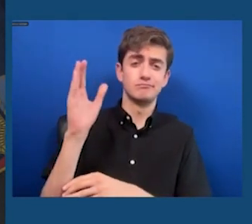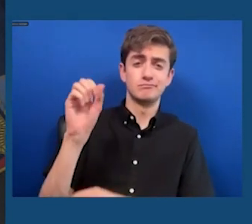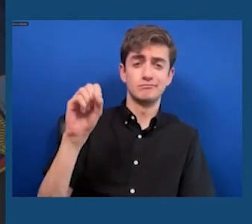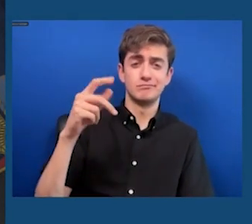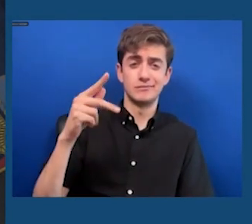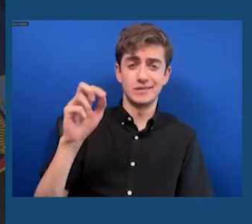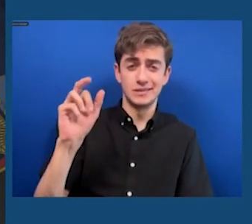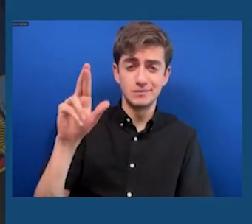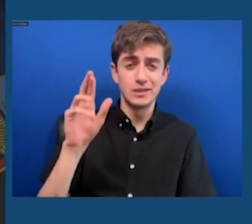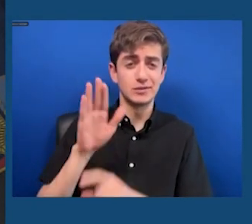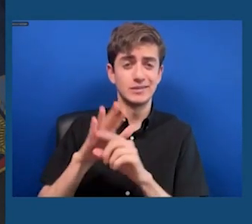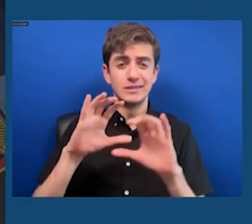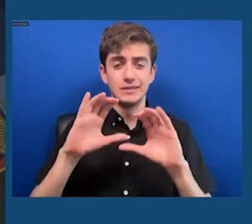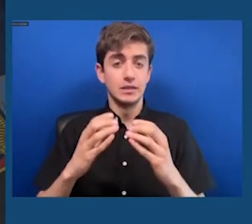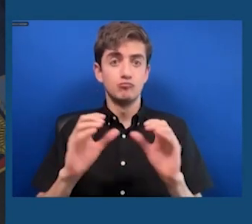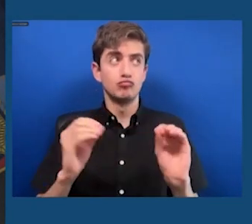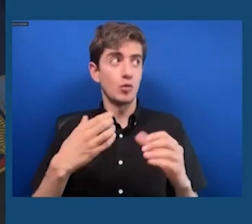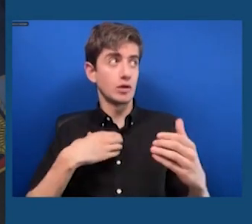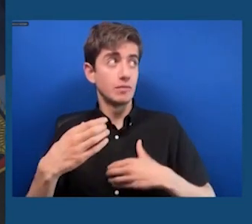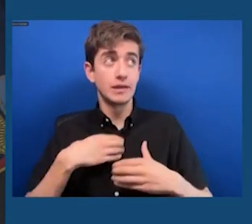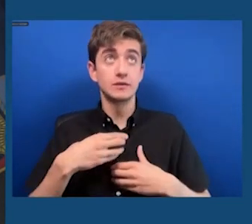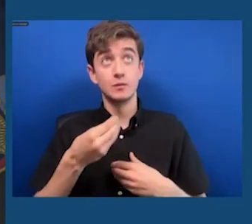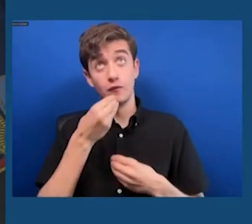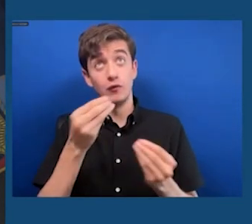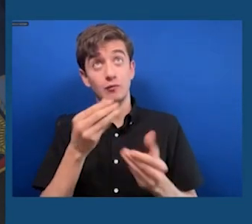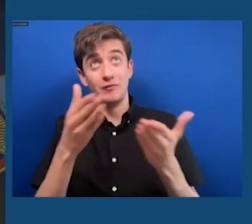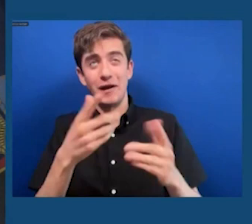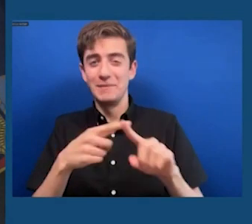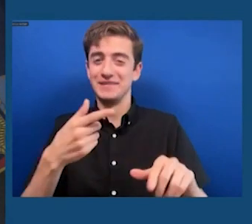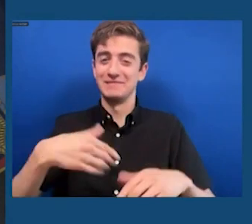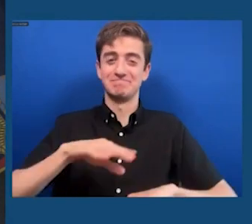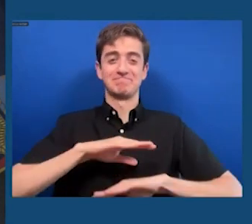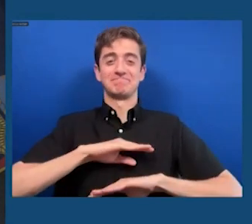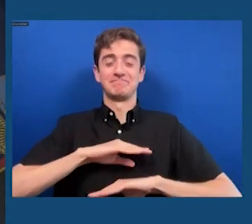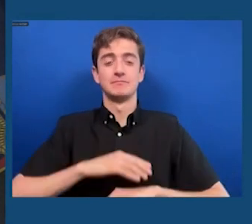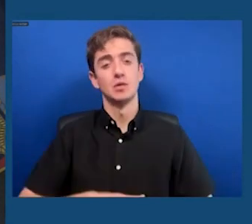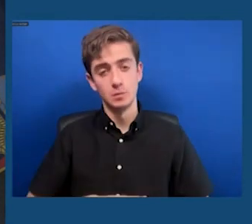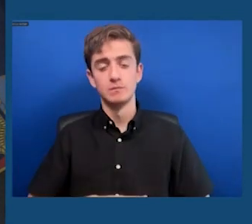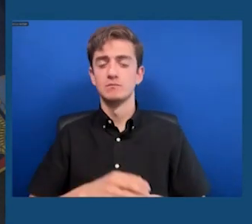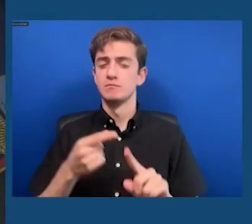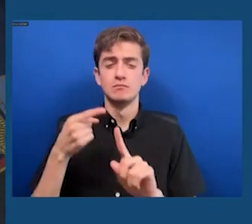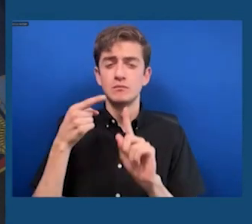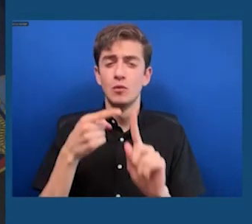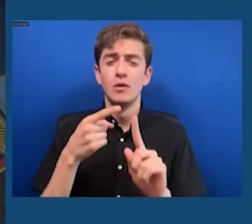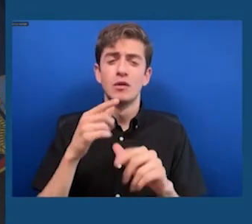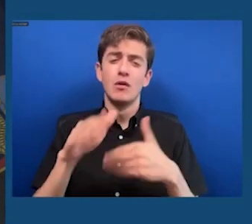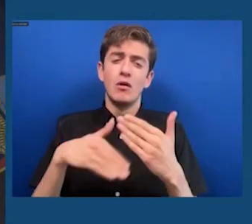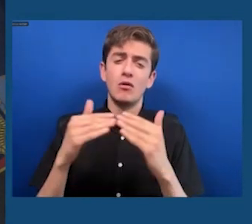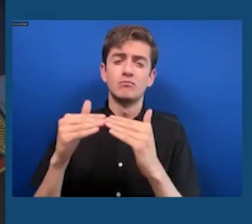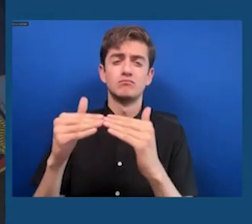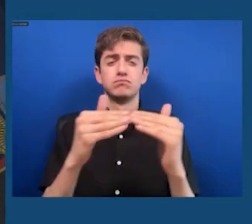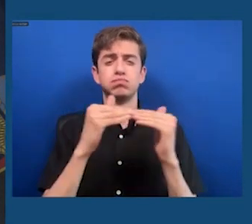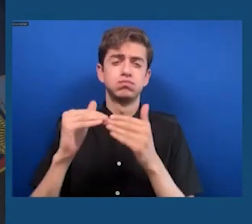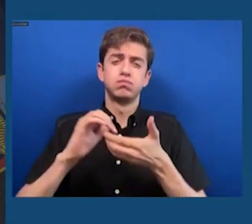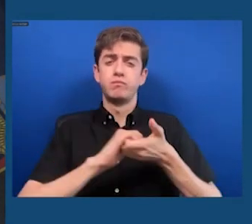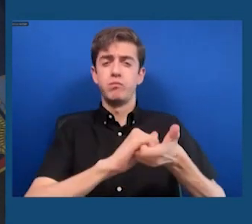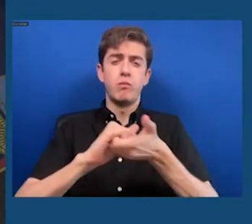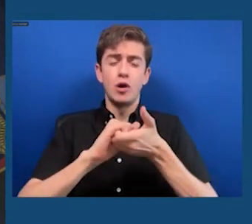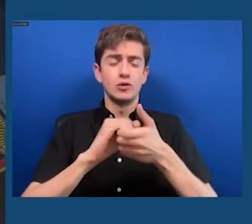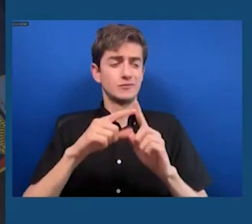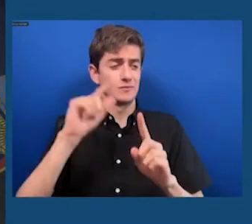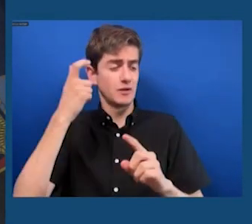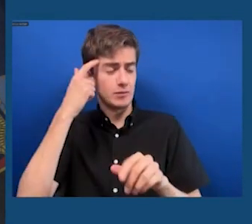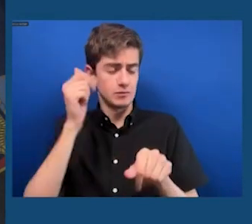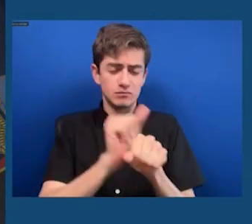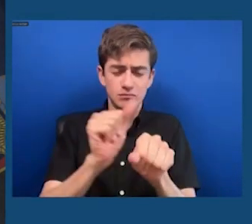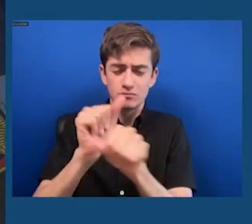give them food, they're very happy. So to all my partners in government, we work together to make a budget that will make a difference in